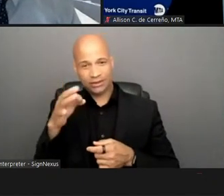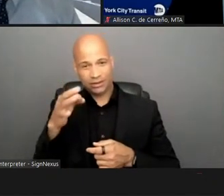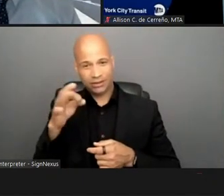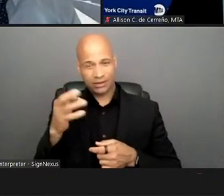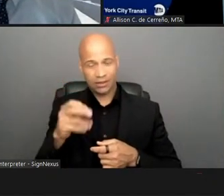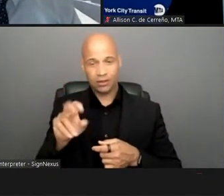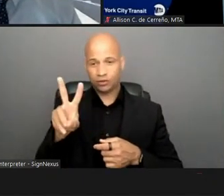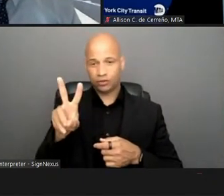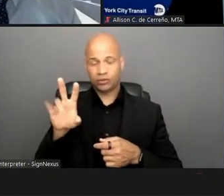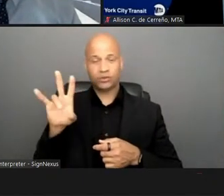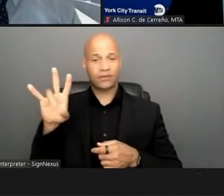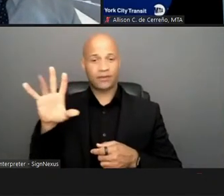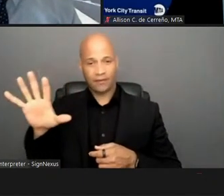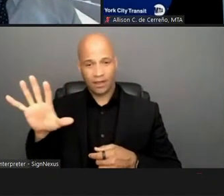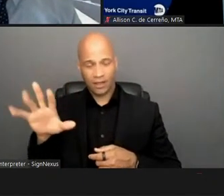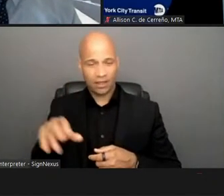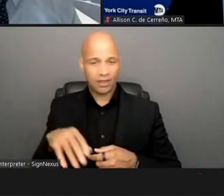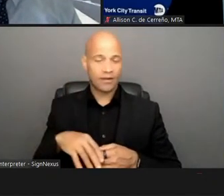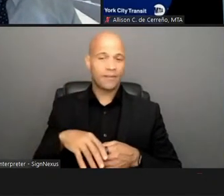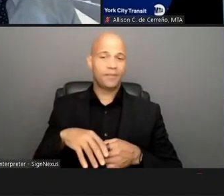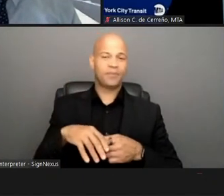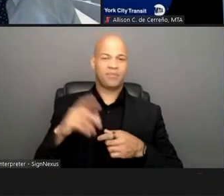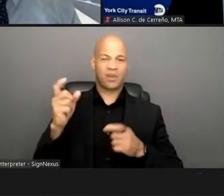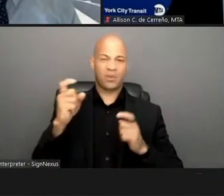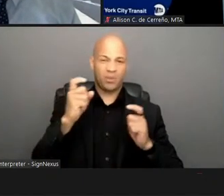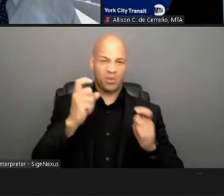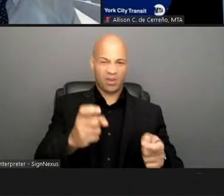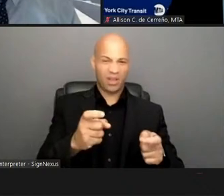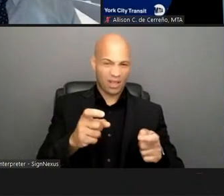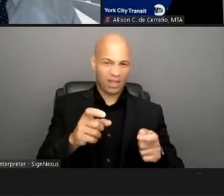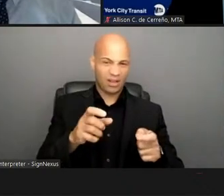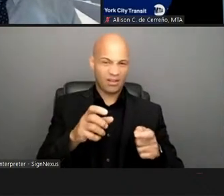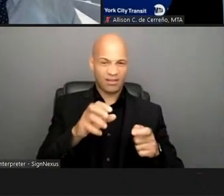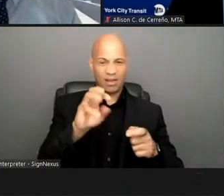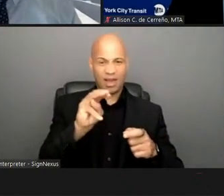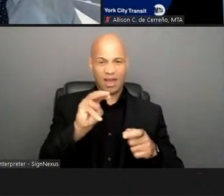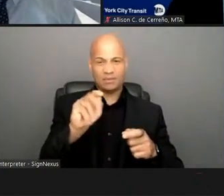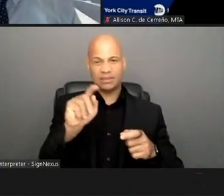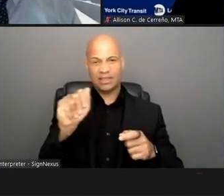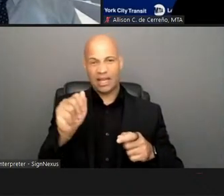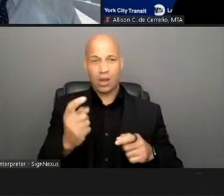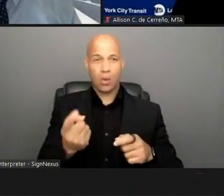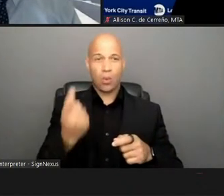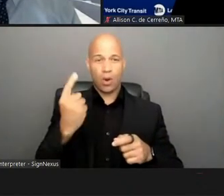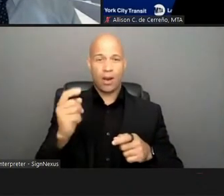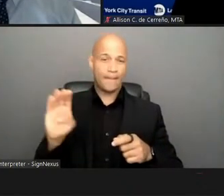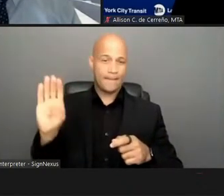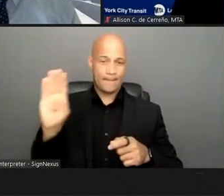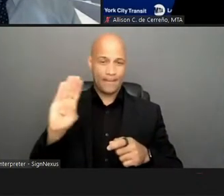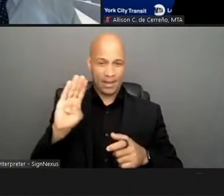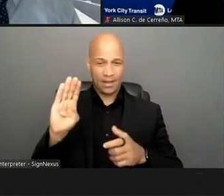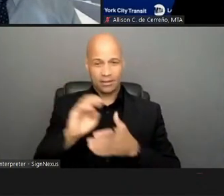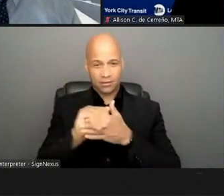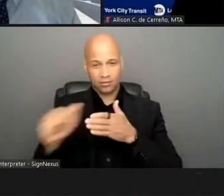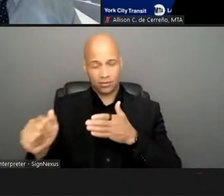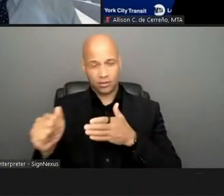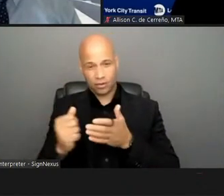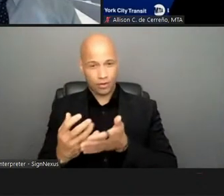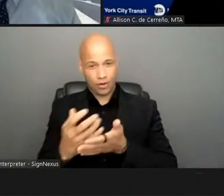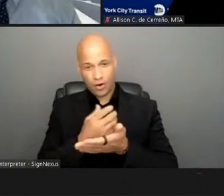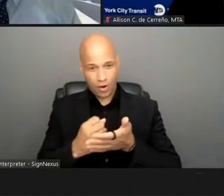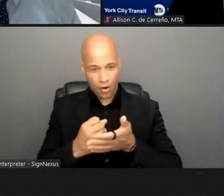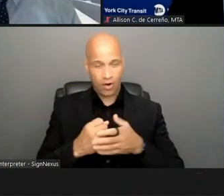we have given the NTA about a 1 billion in earnings um we are